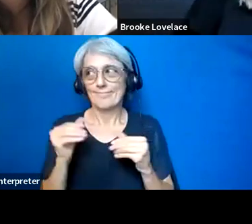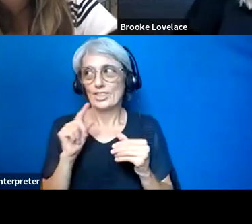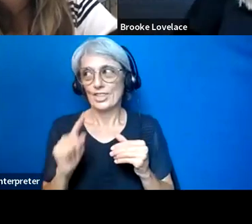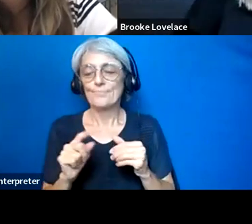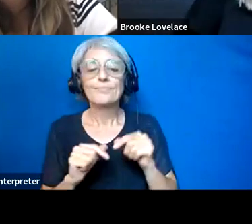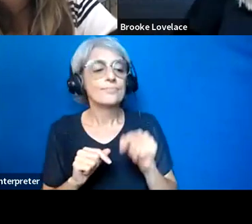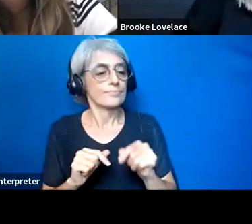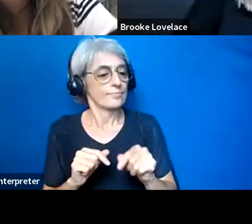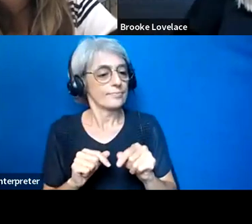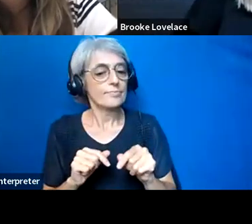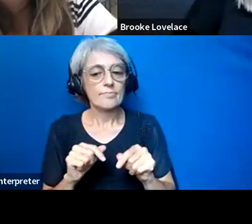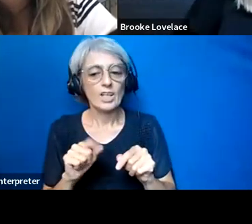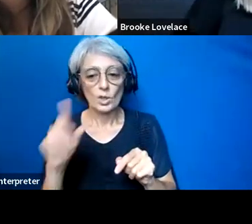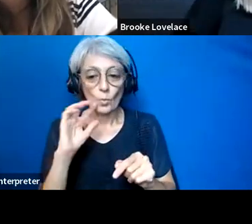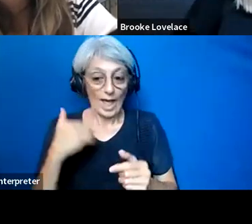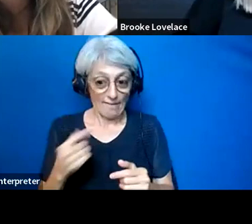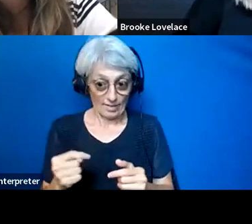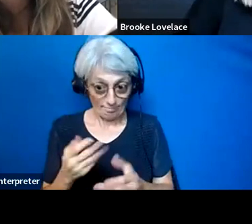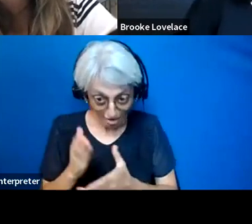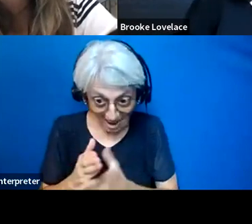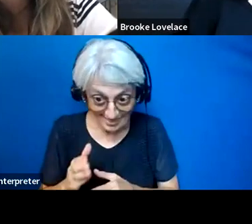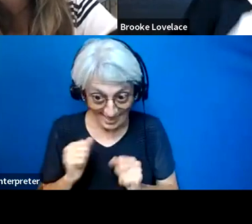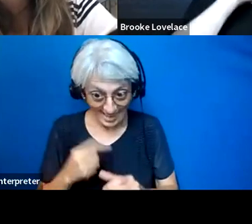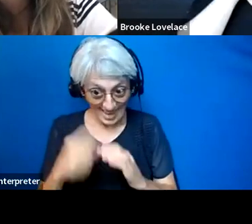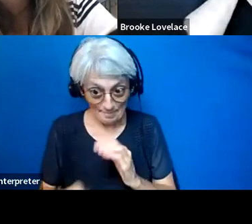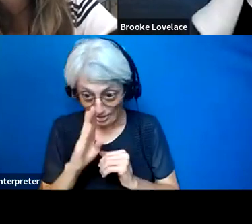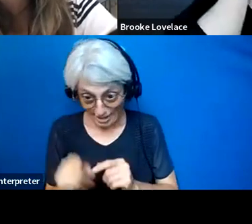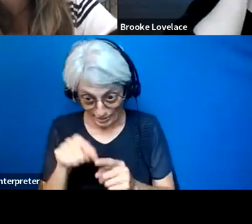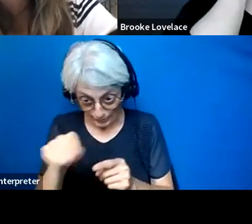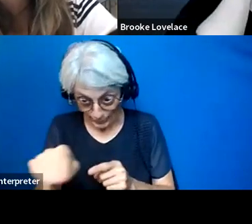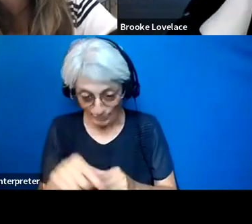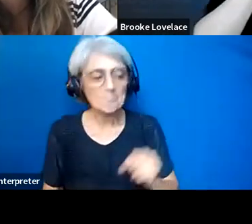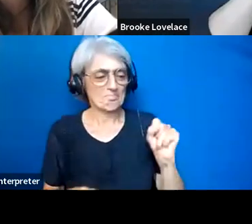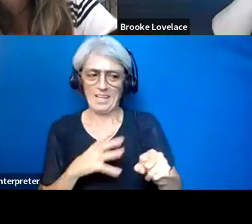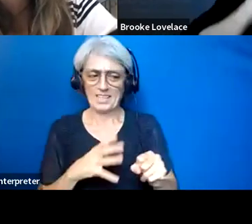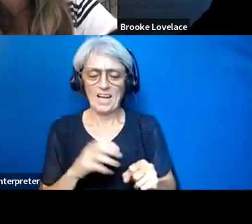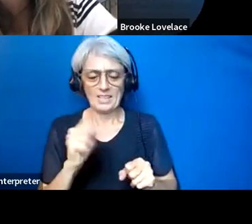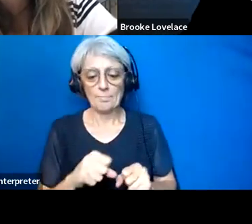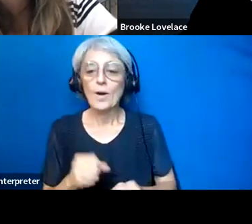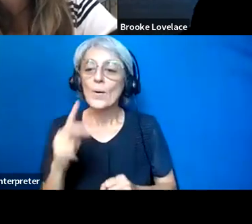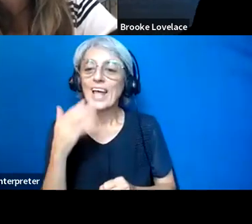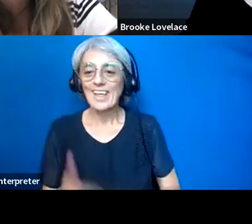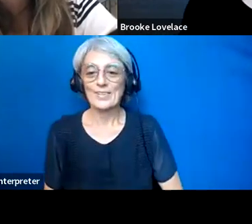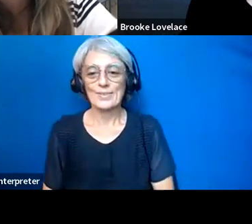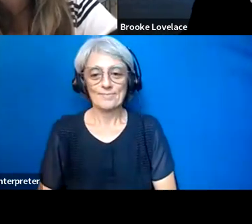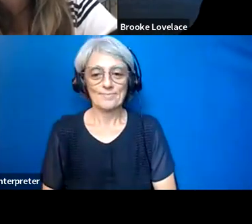and so you have it. Would that be all right if I direct it to you? Okay, yep. Thank you.